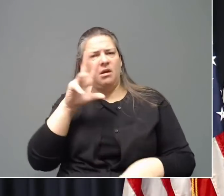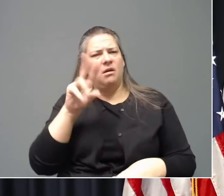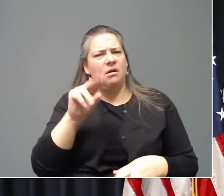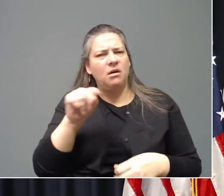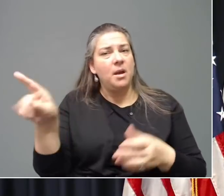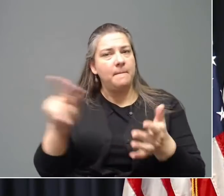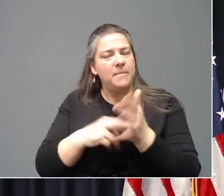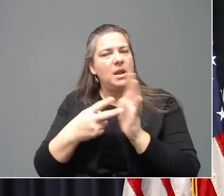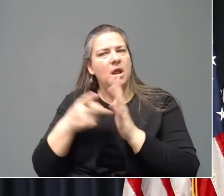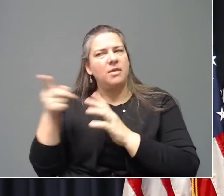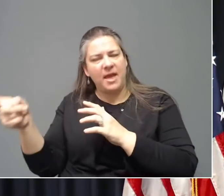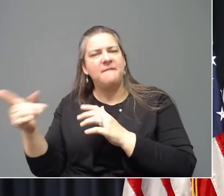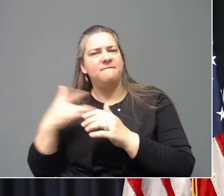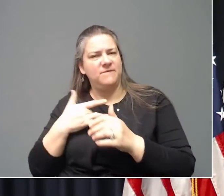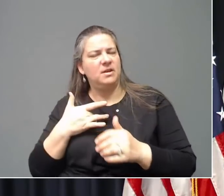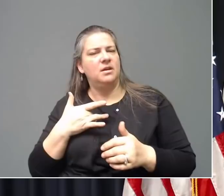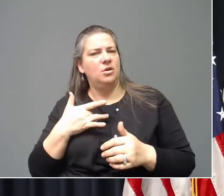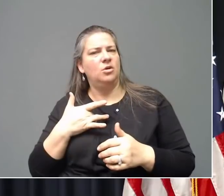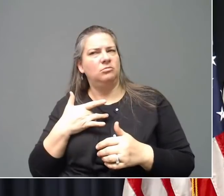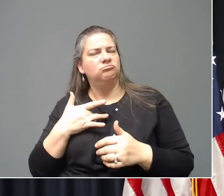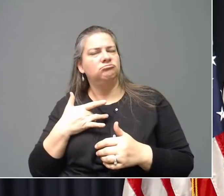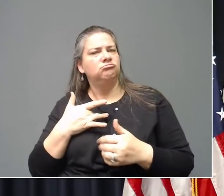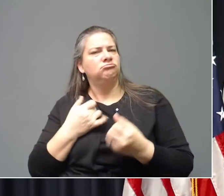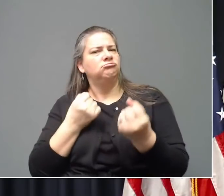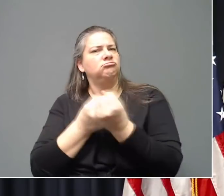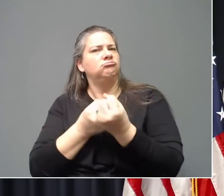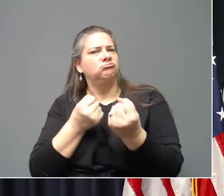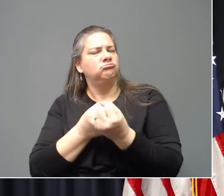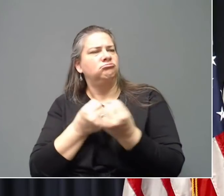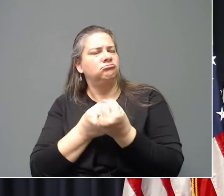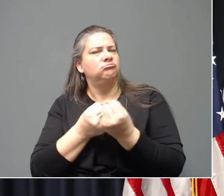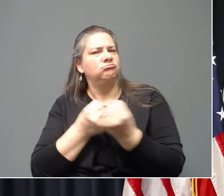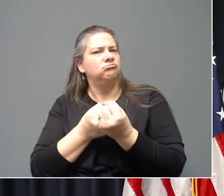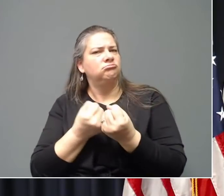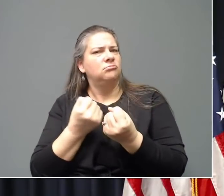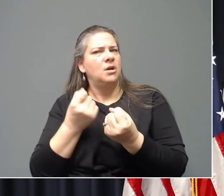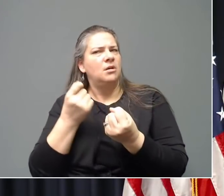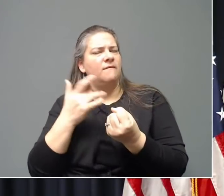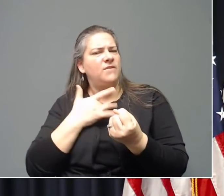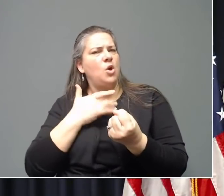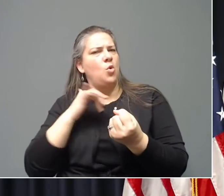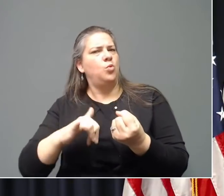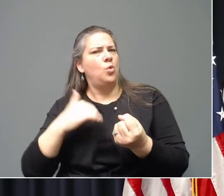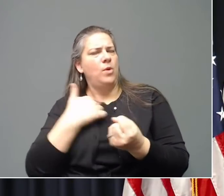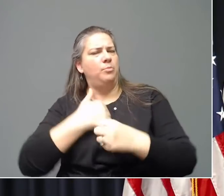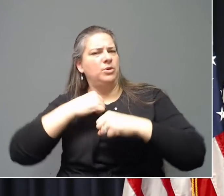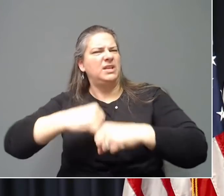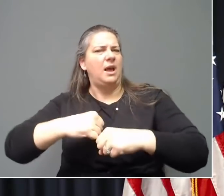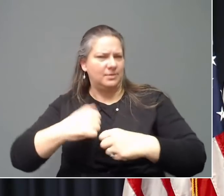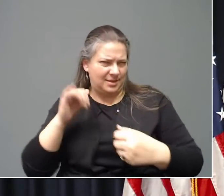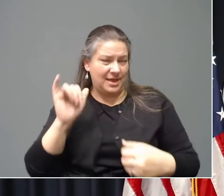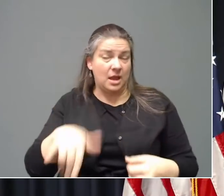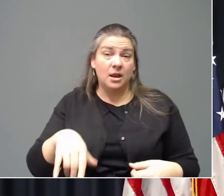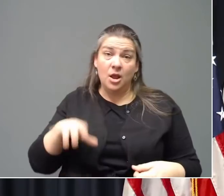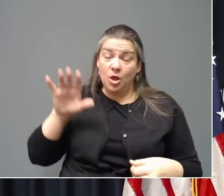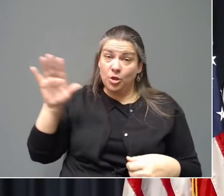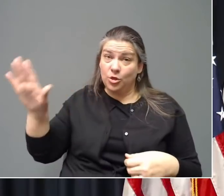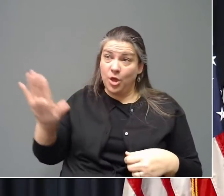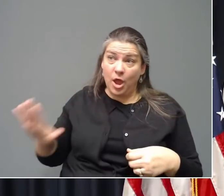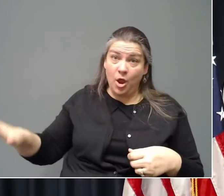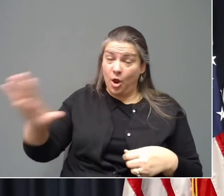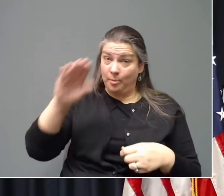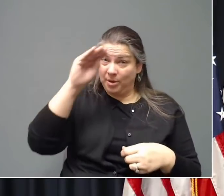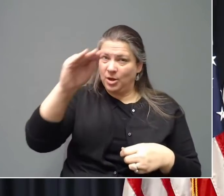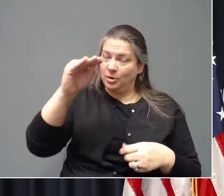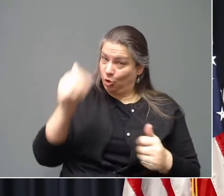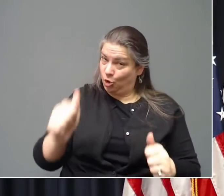it. That'll change if we don't have the same tools. All right, next we have, I think, an in-depth update